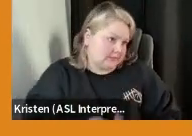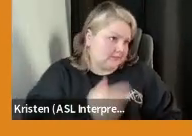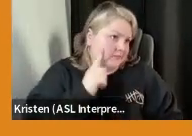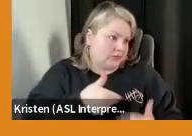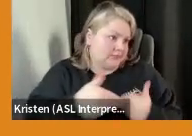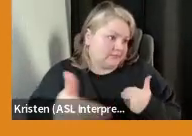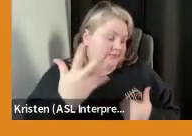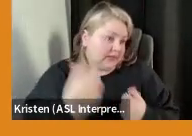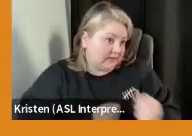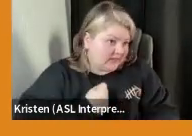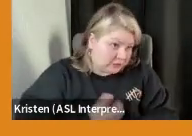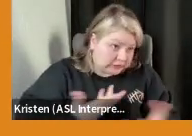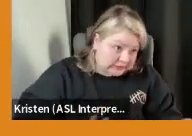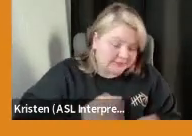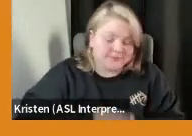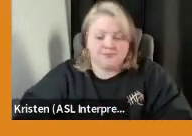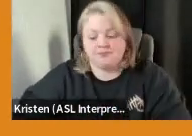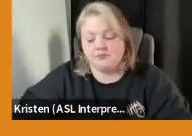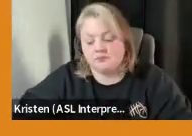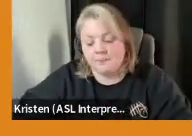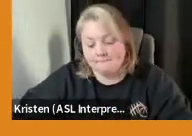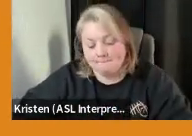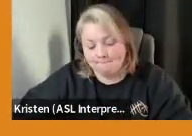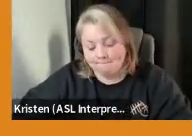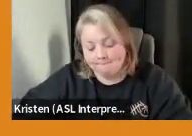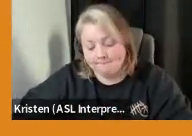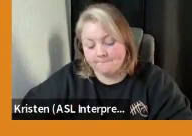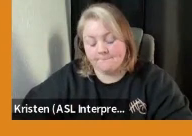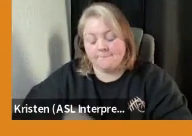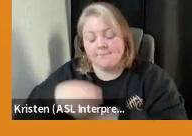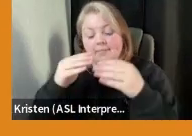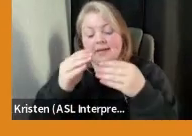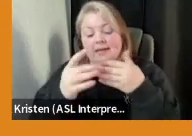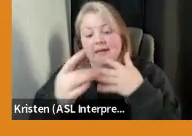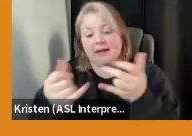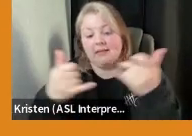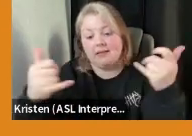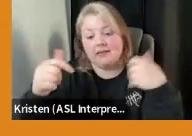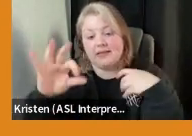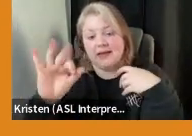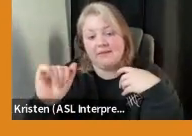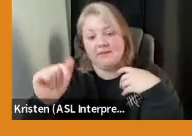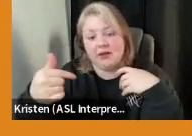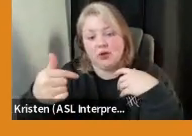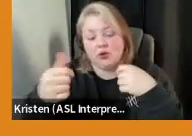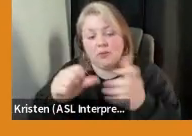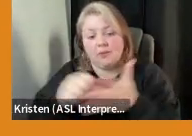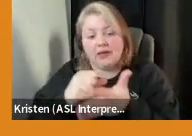5 years. And we do have in our guidelines, in our FAQ page,